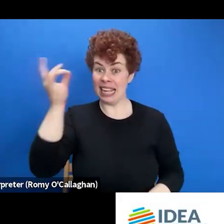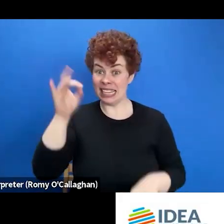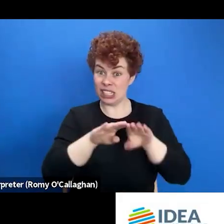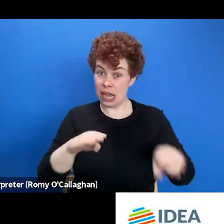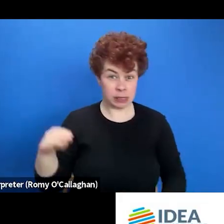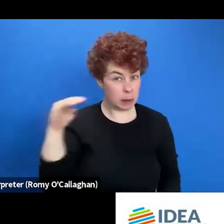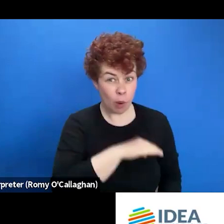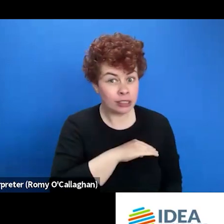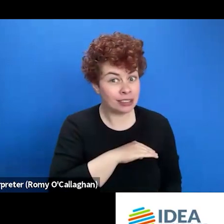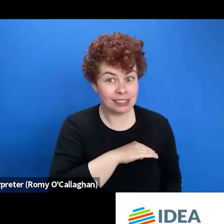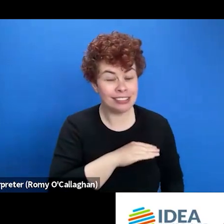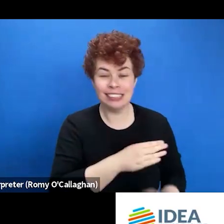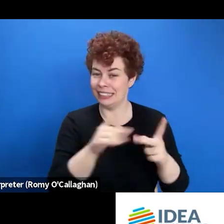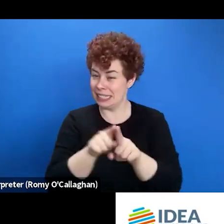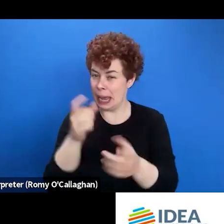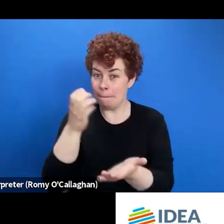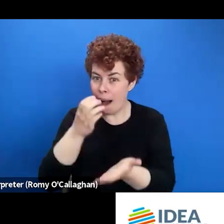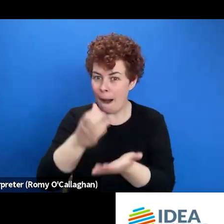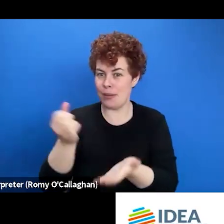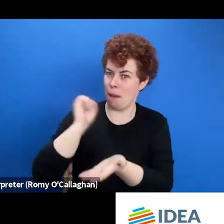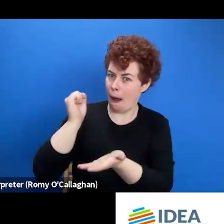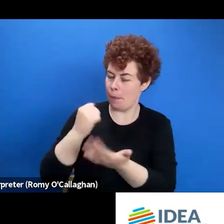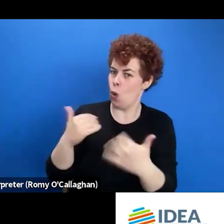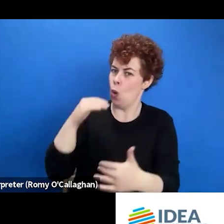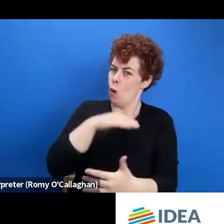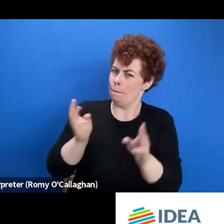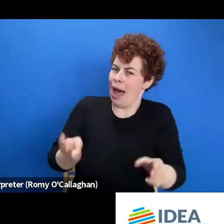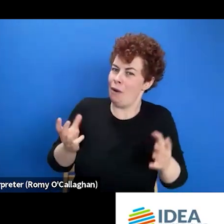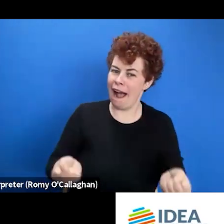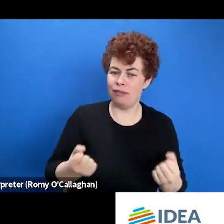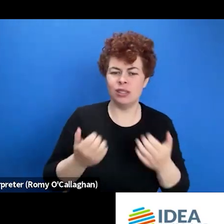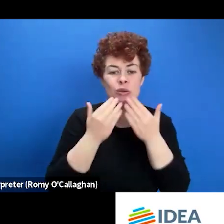as well, as we've just heard as well. So thank you again for